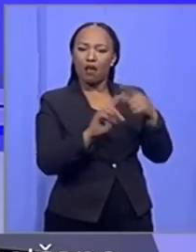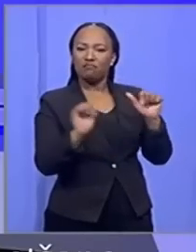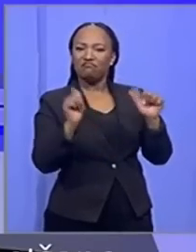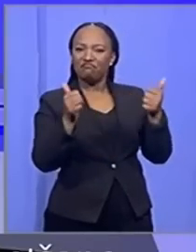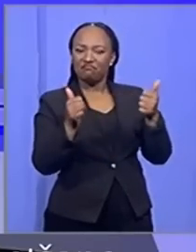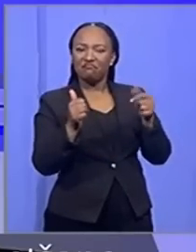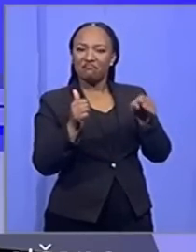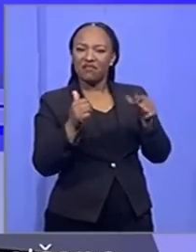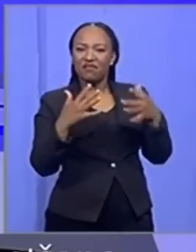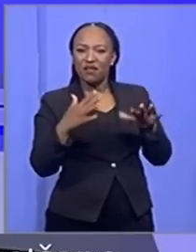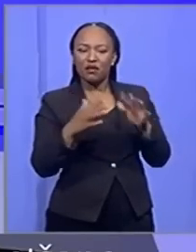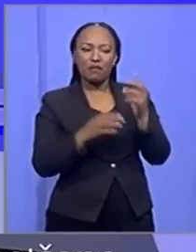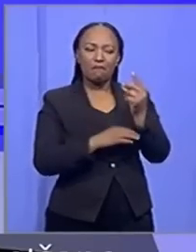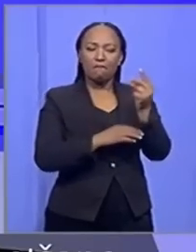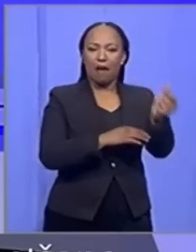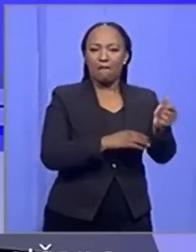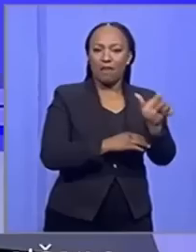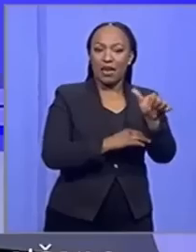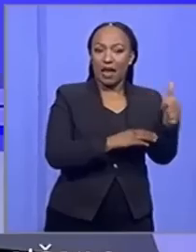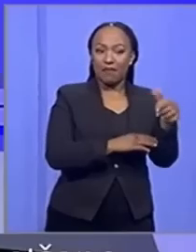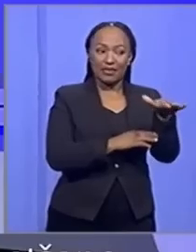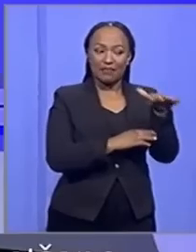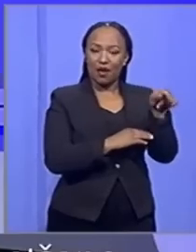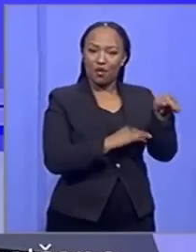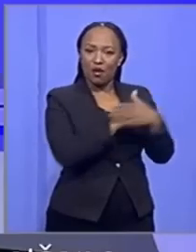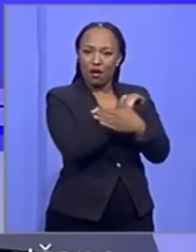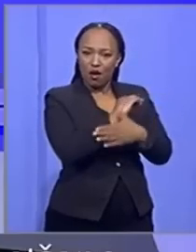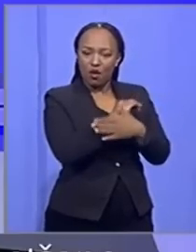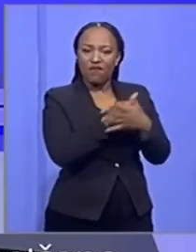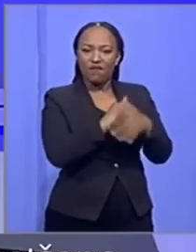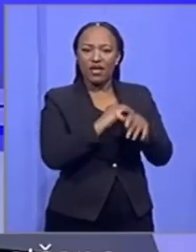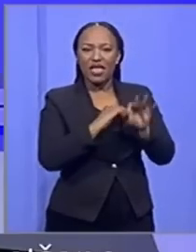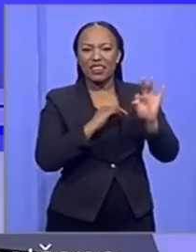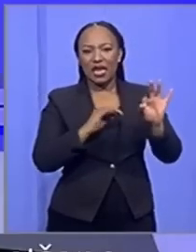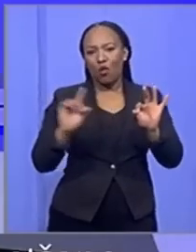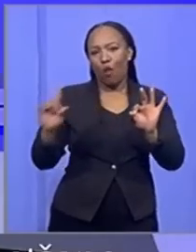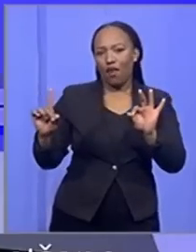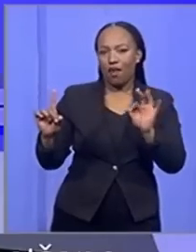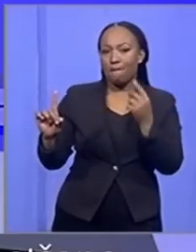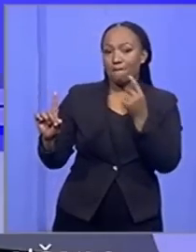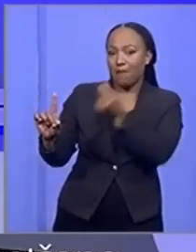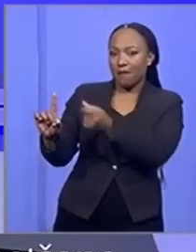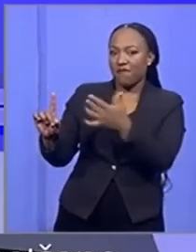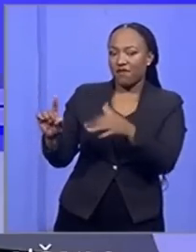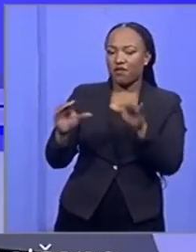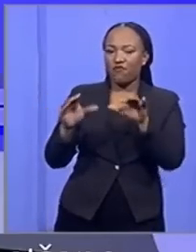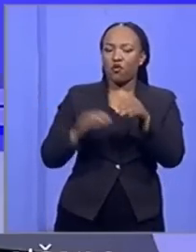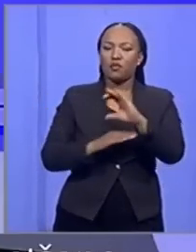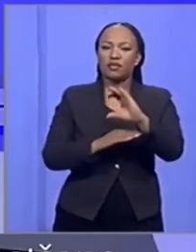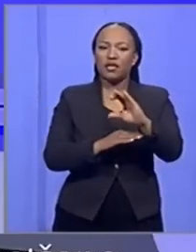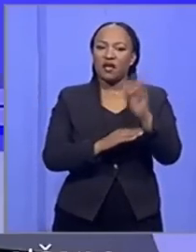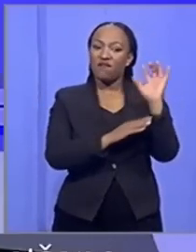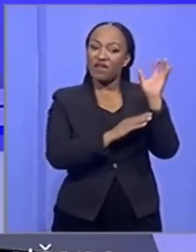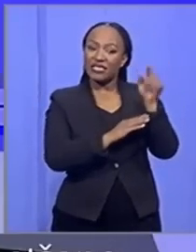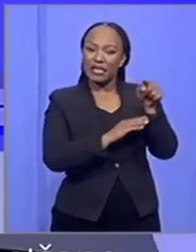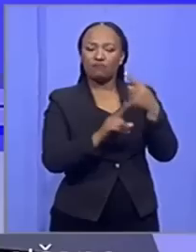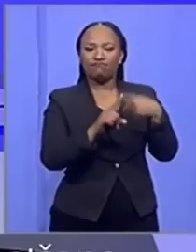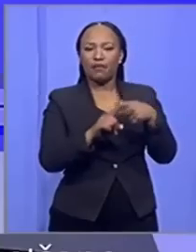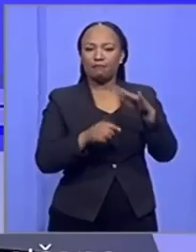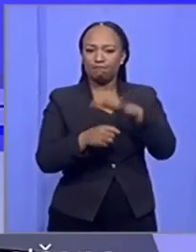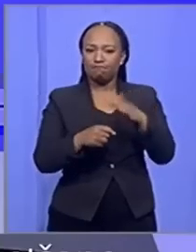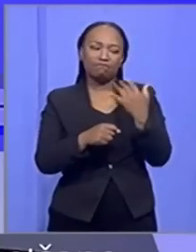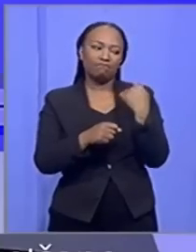bobedi fao e fentšego baagišane naga ya Zimbabwe ka dino tše 3 go etee go Group C le patlelong la Free State ka Bloemfontein bošegong